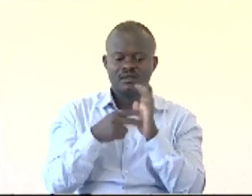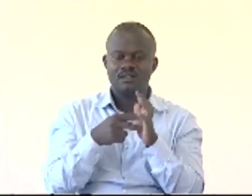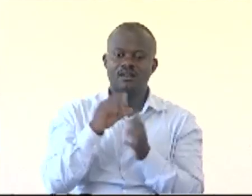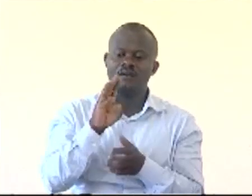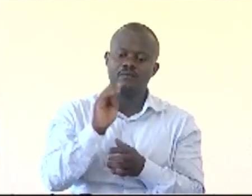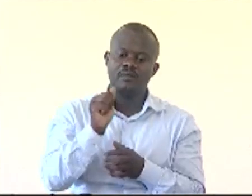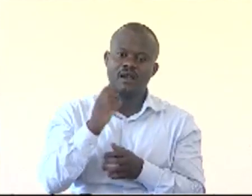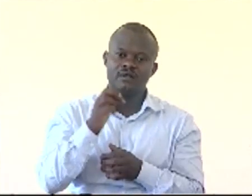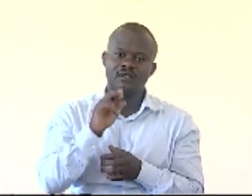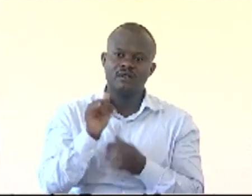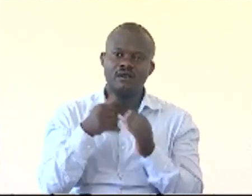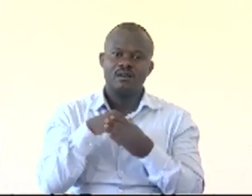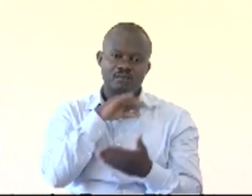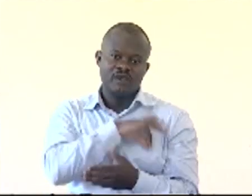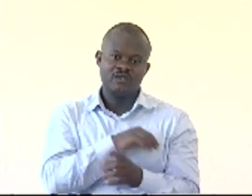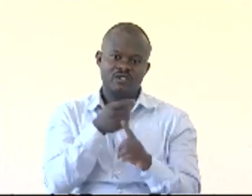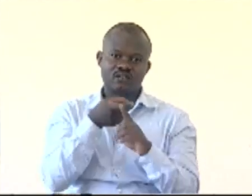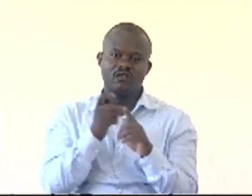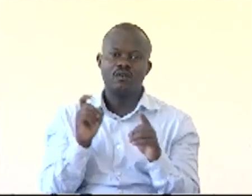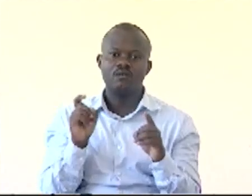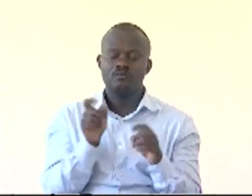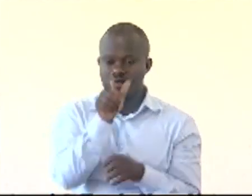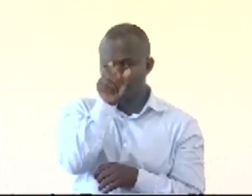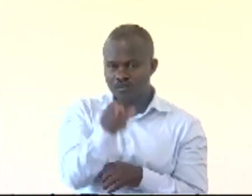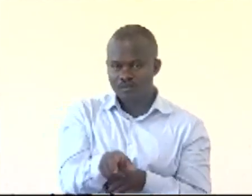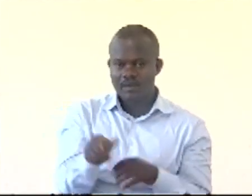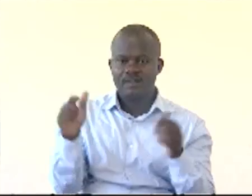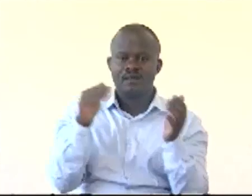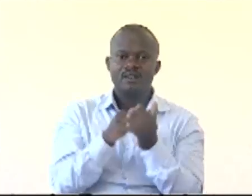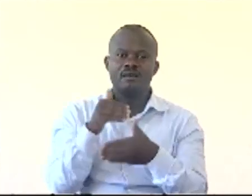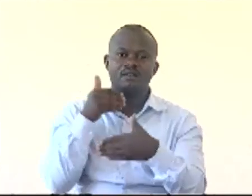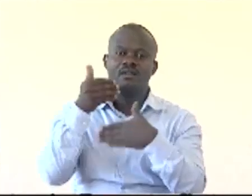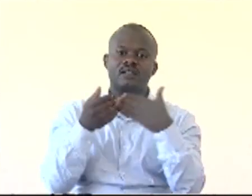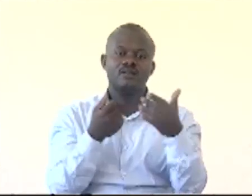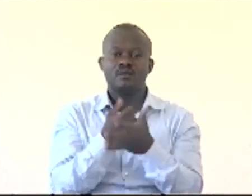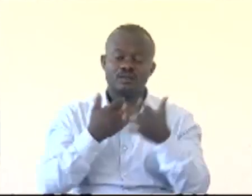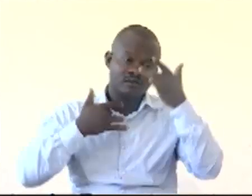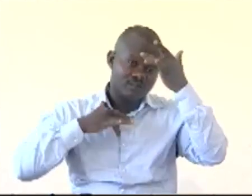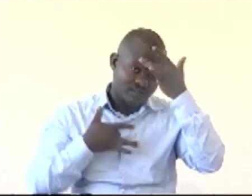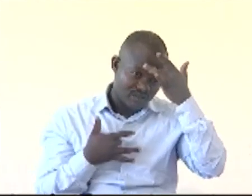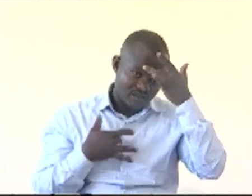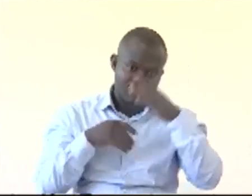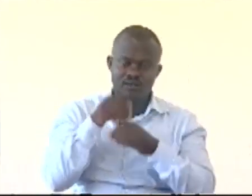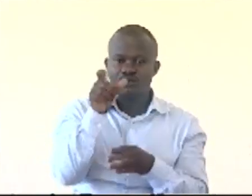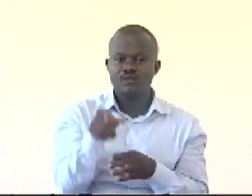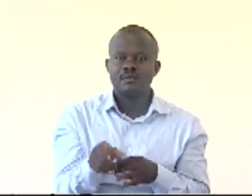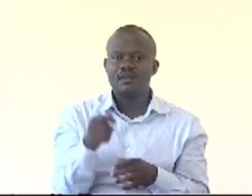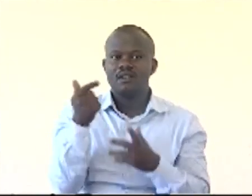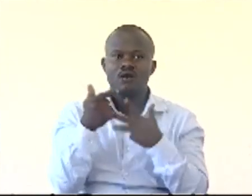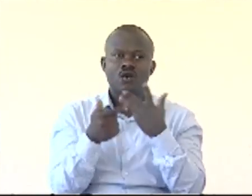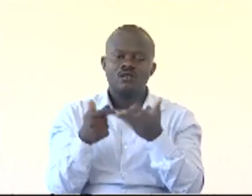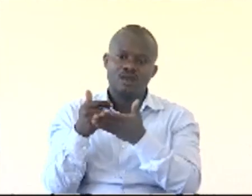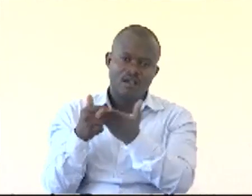bacteria benefit from human, and then they cause diseases to human. Those